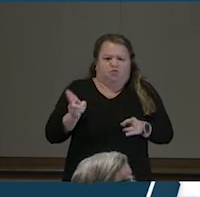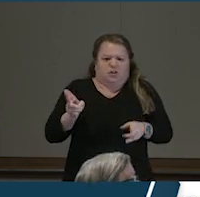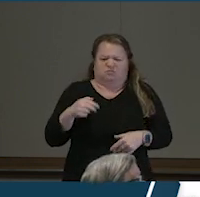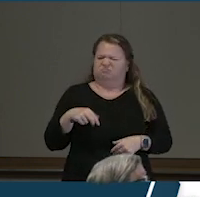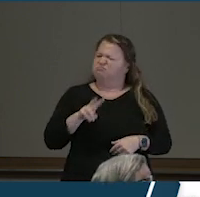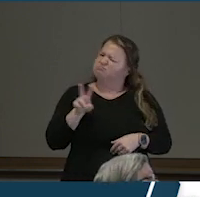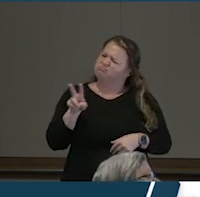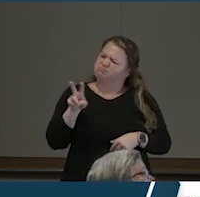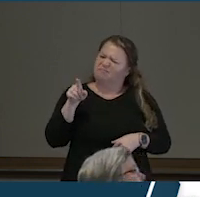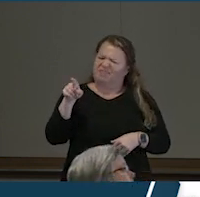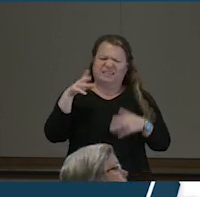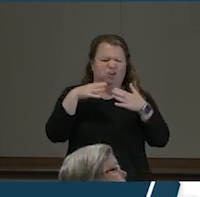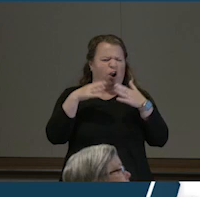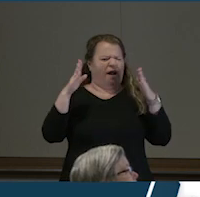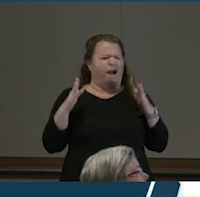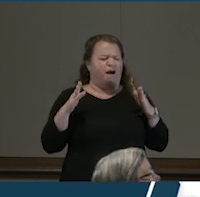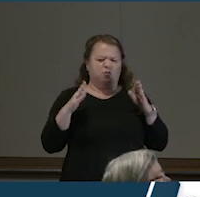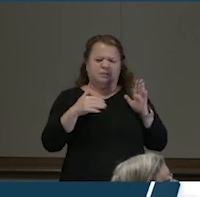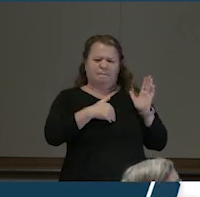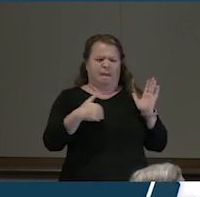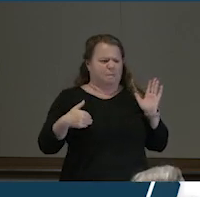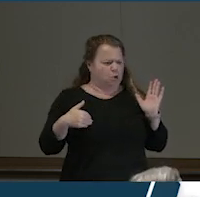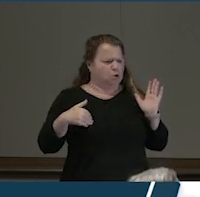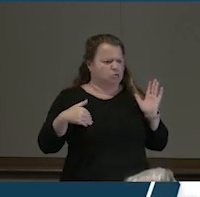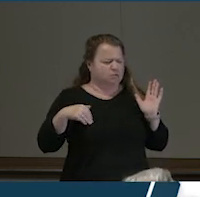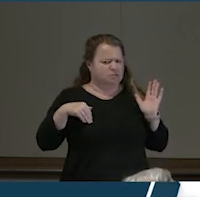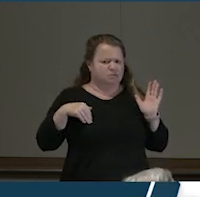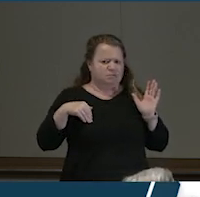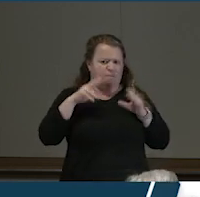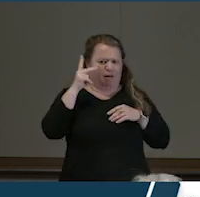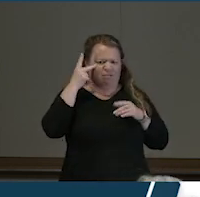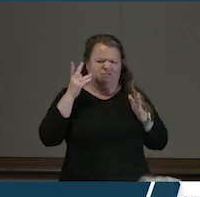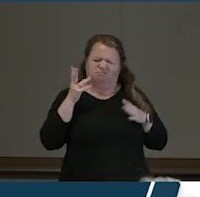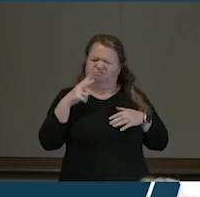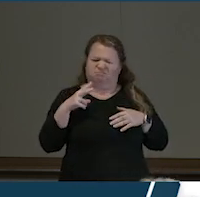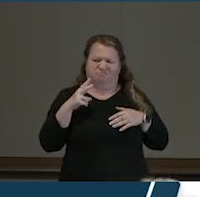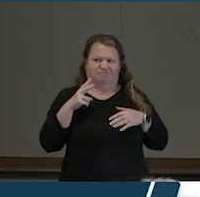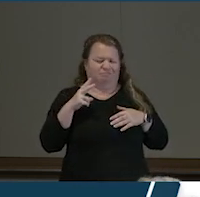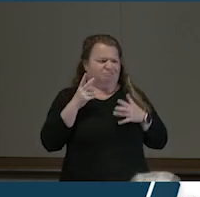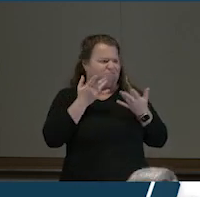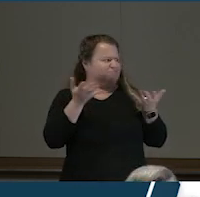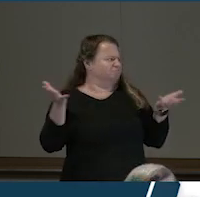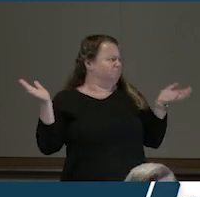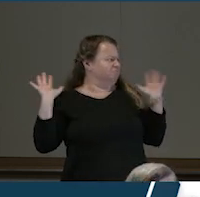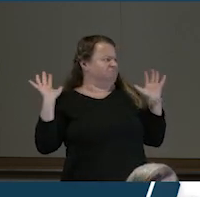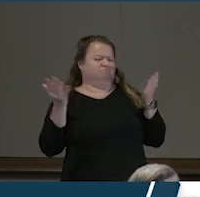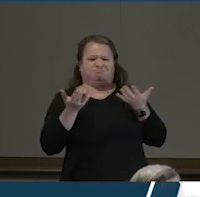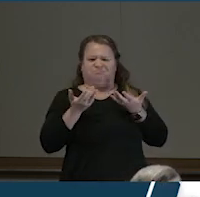House. These are House members. So, and they're all around me. They're like all around me. And it's a